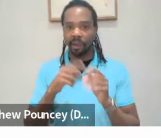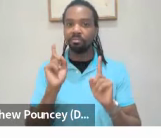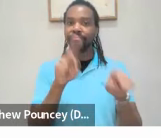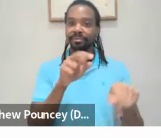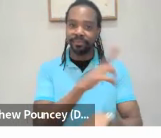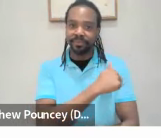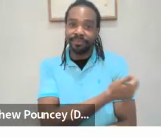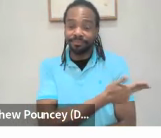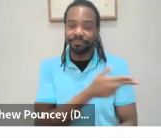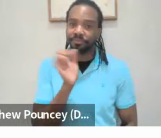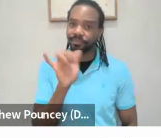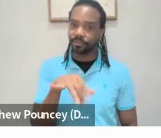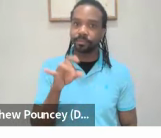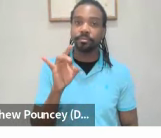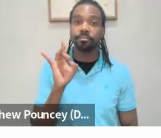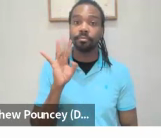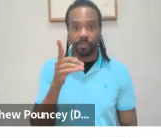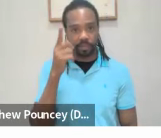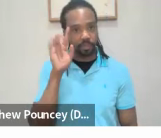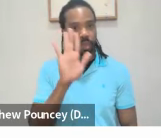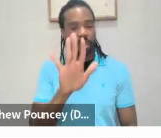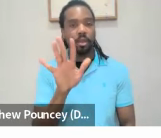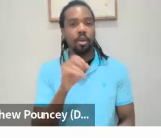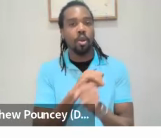hospitalization for treatment of COVID.